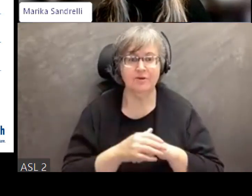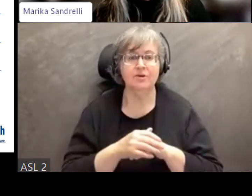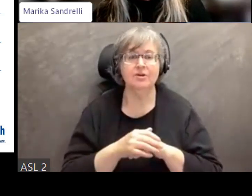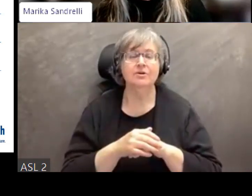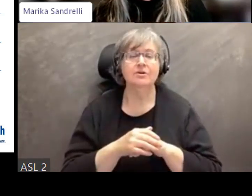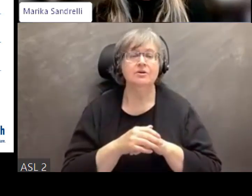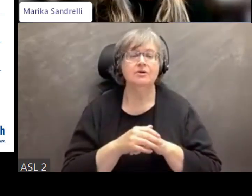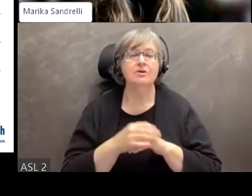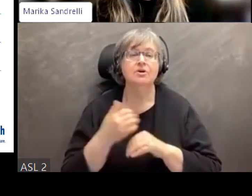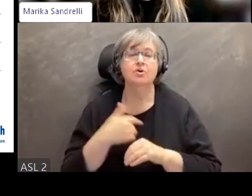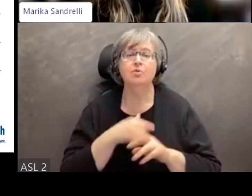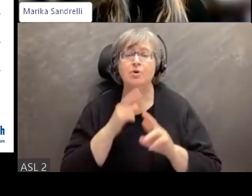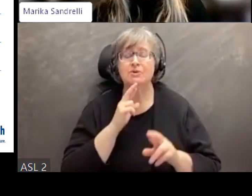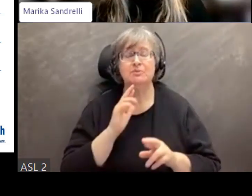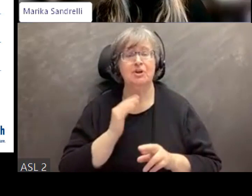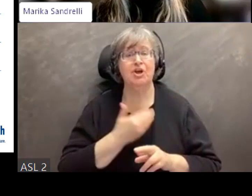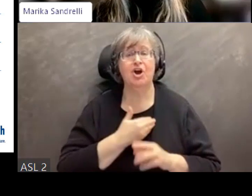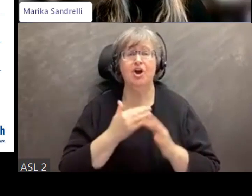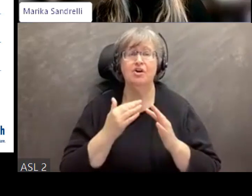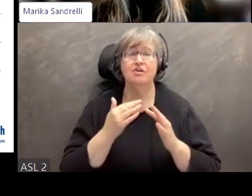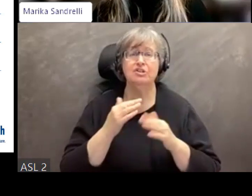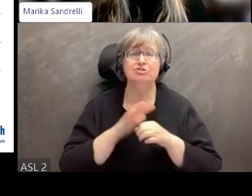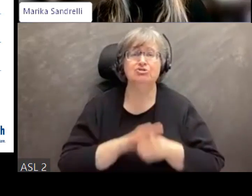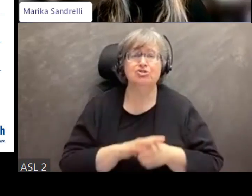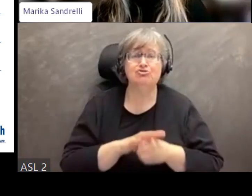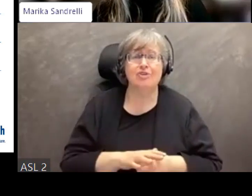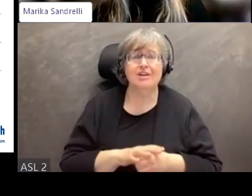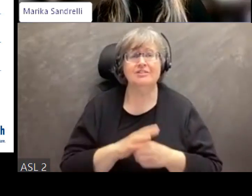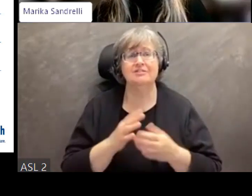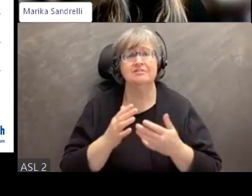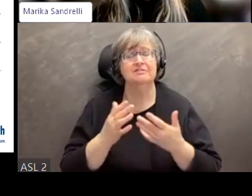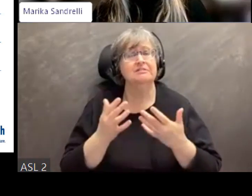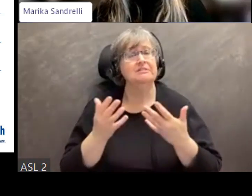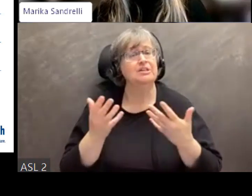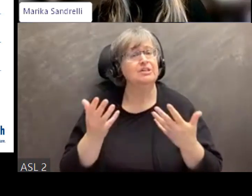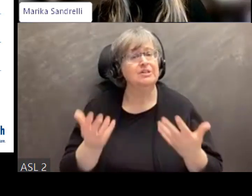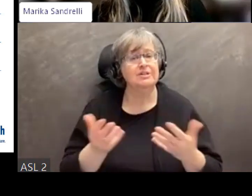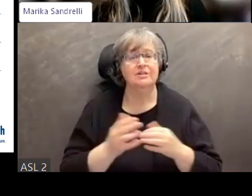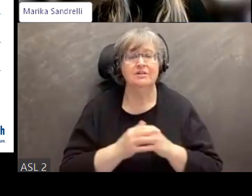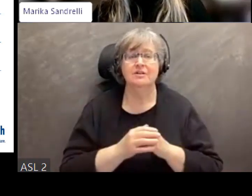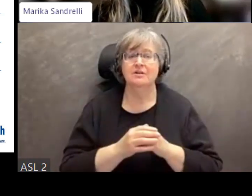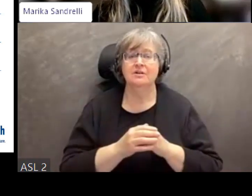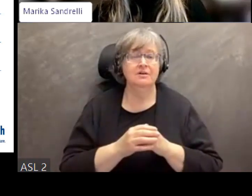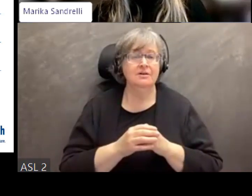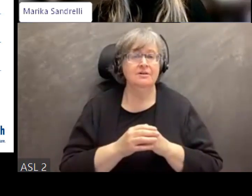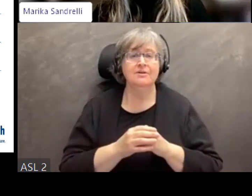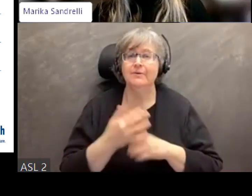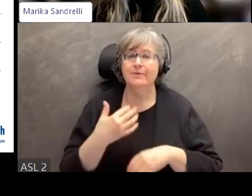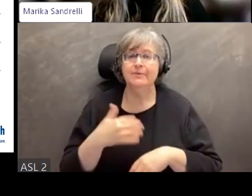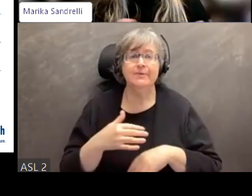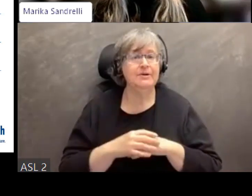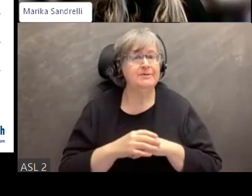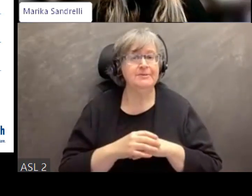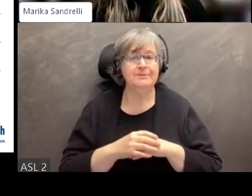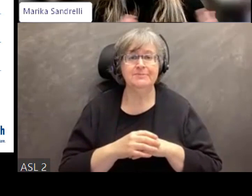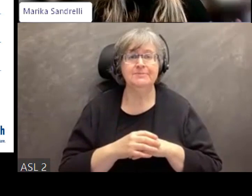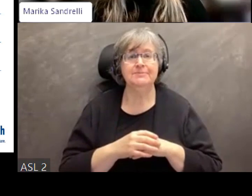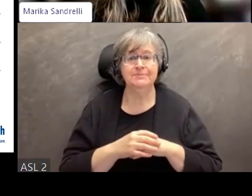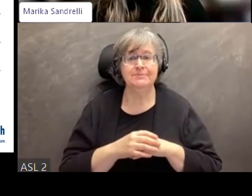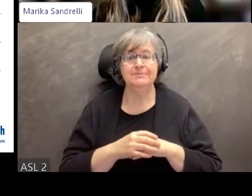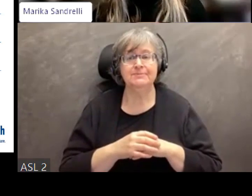that. We're all responding to our own levels of distress and stress, and we're all,